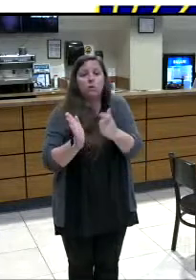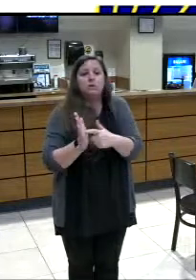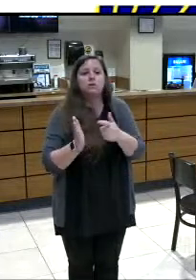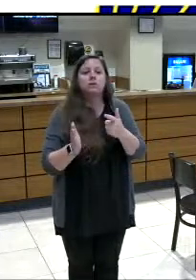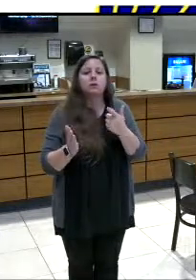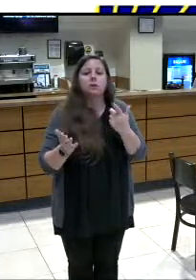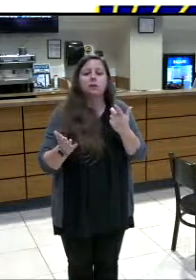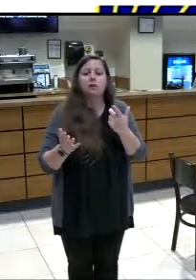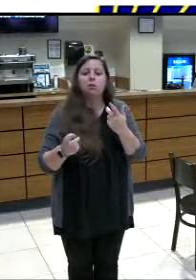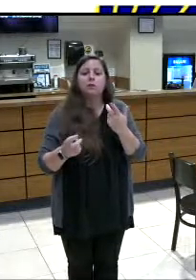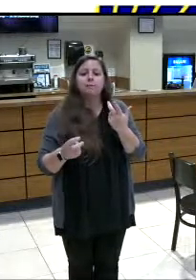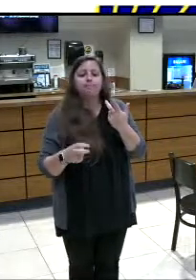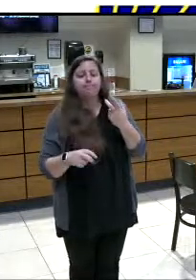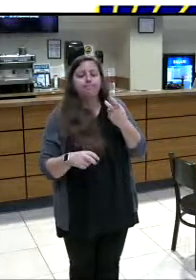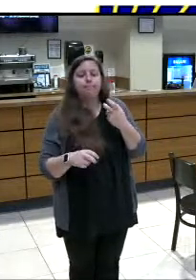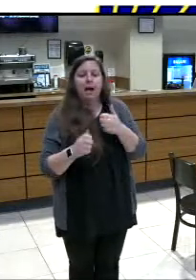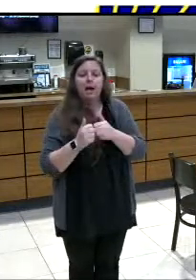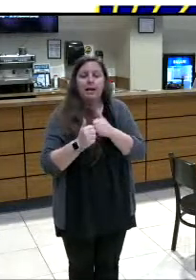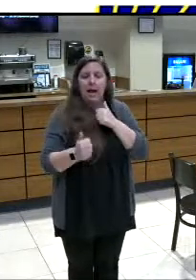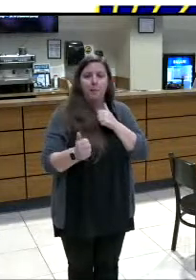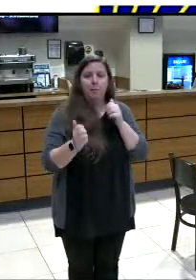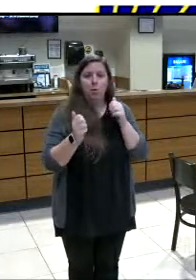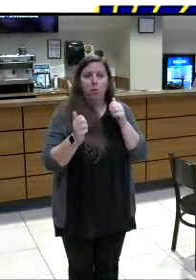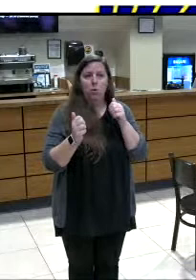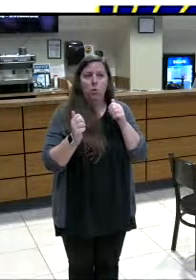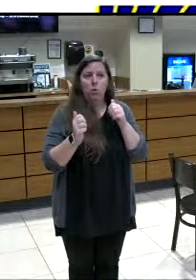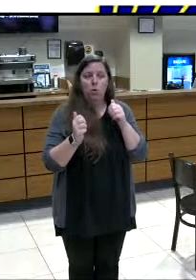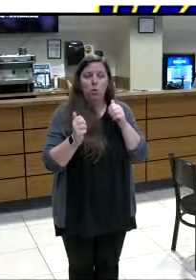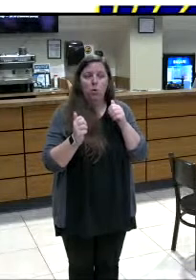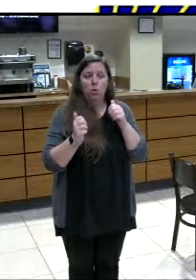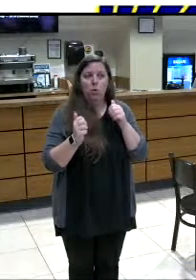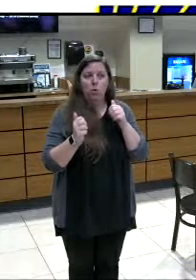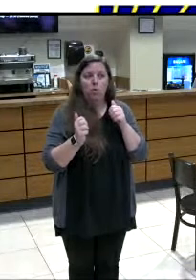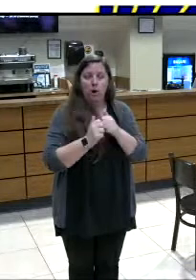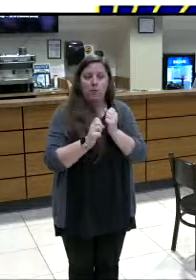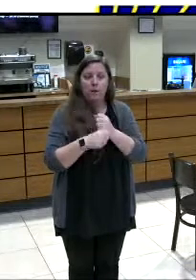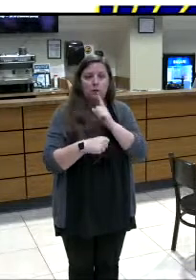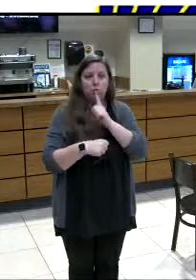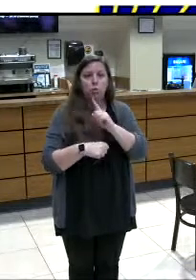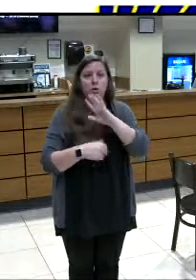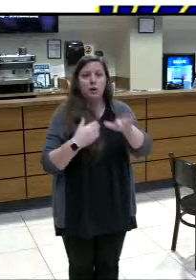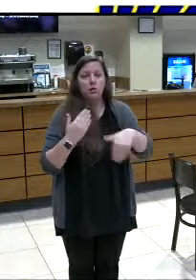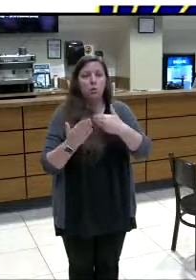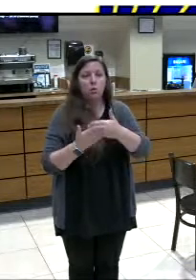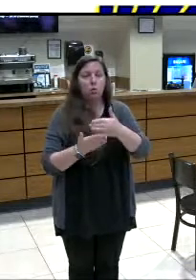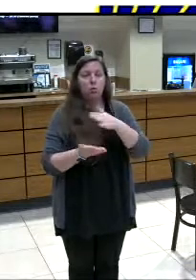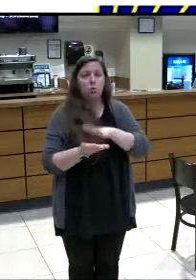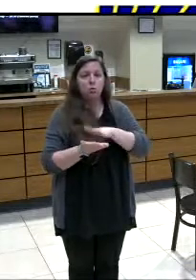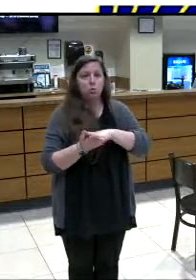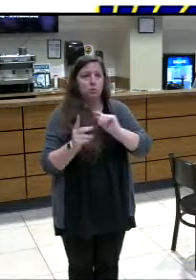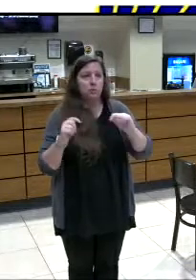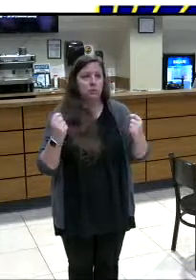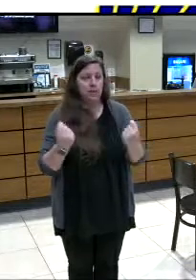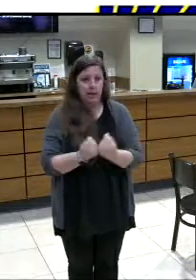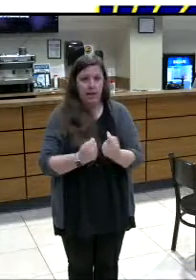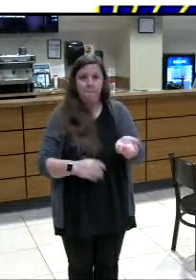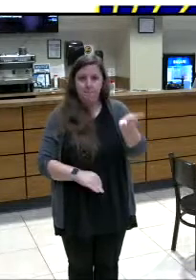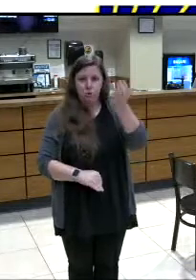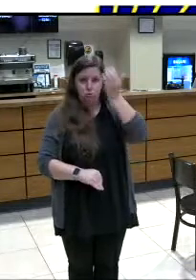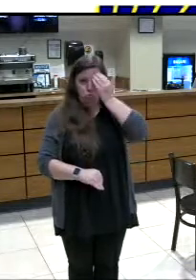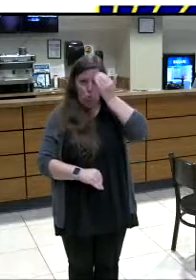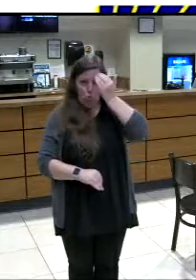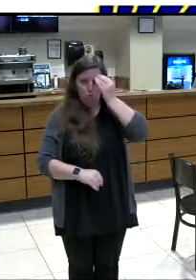entire school team, is abreast and kept abreast when we have students who are returning to